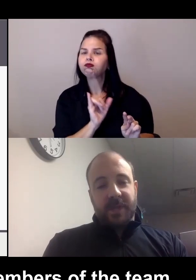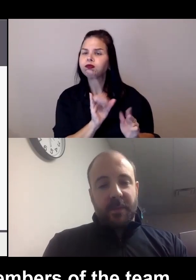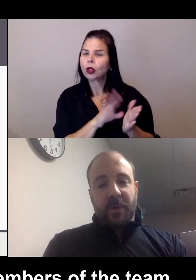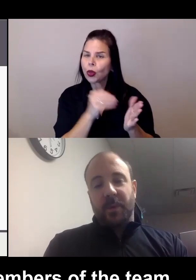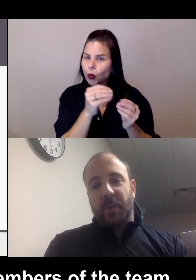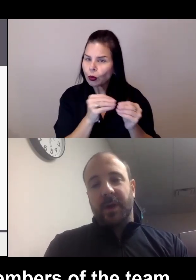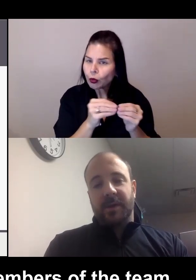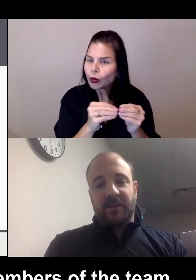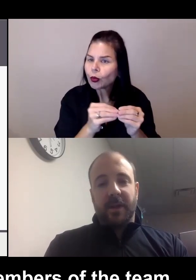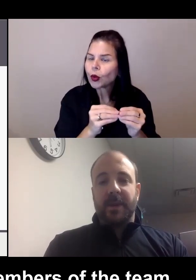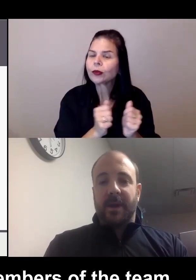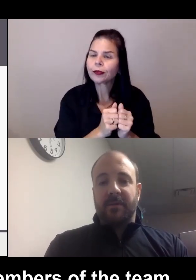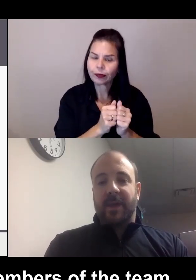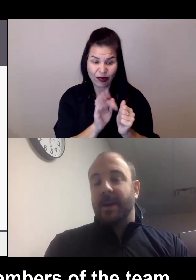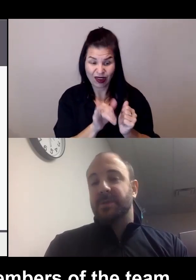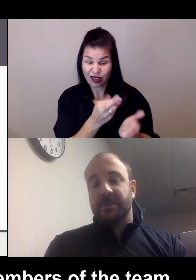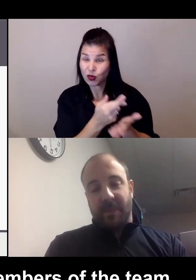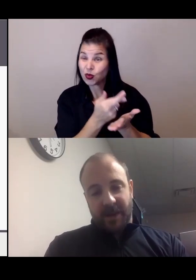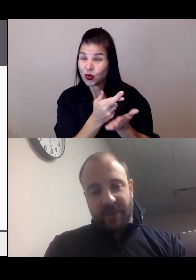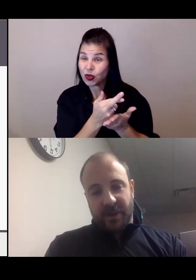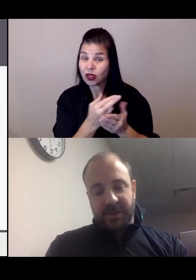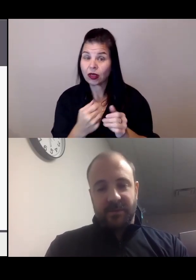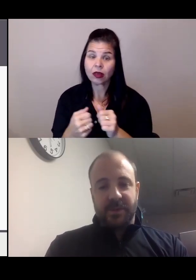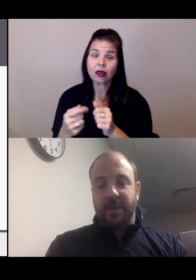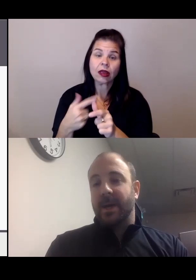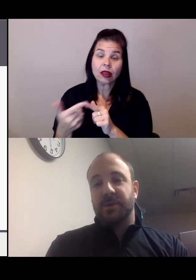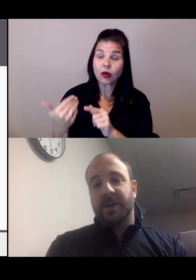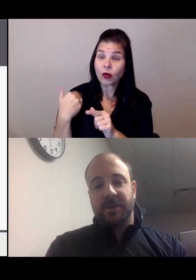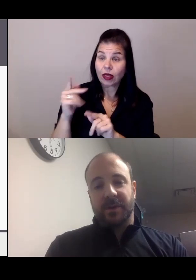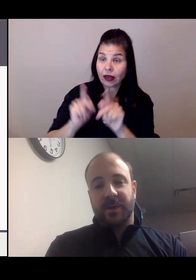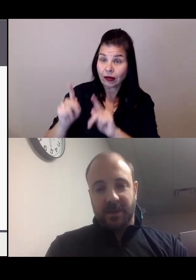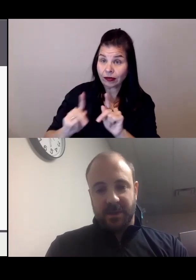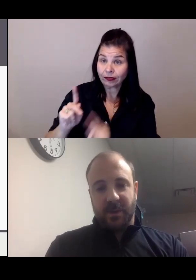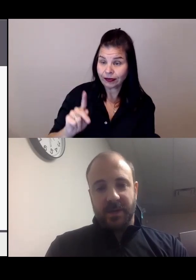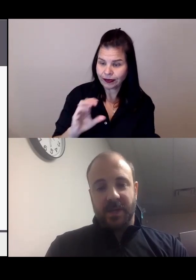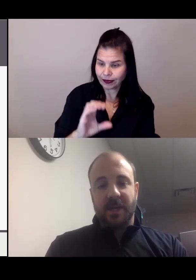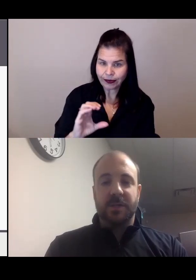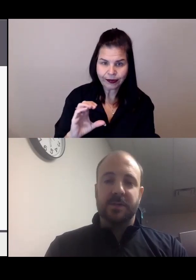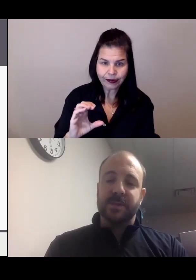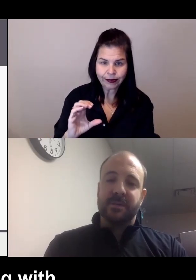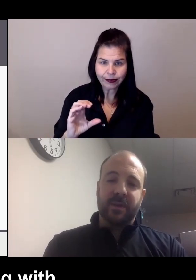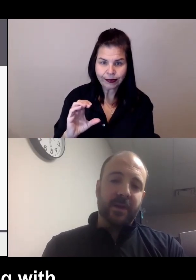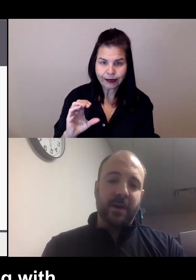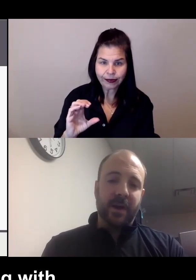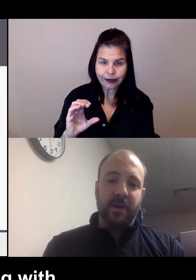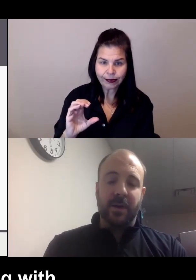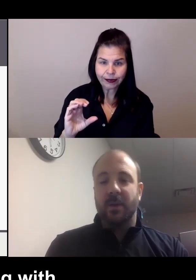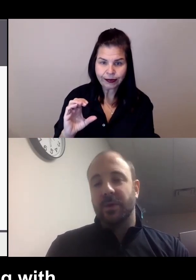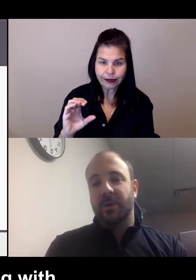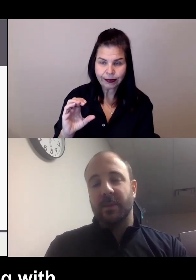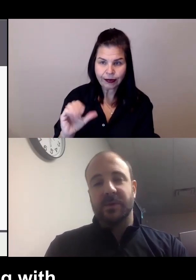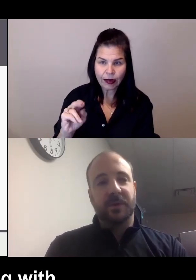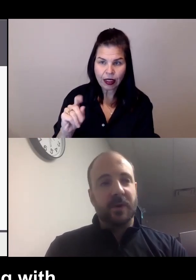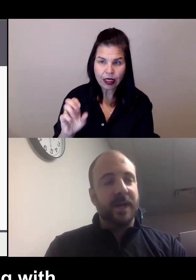members of the team who have been working on the development of captioned math videos for St. Patrick Adult and Continuing Education. Specifically, they're